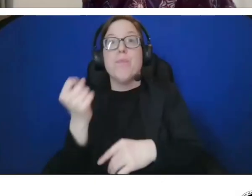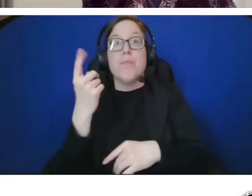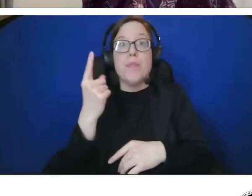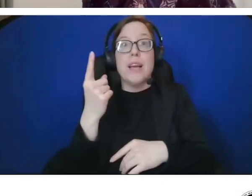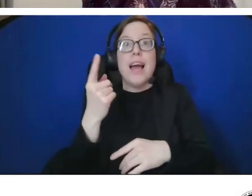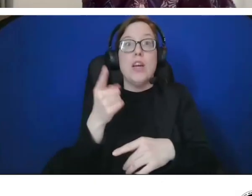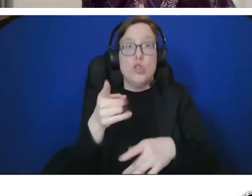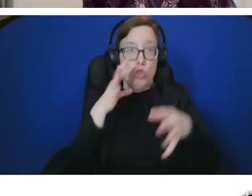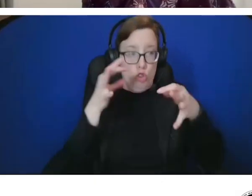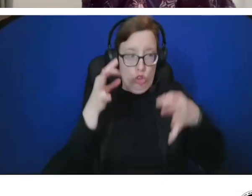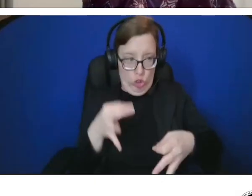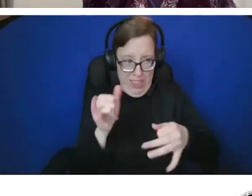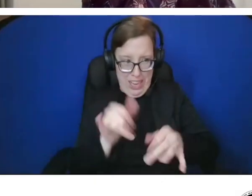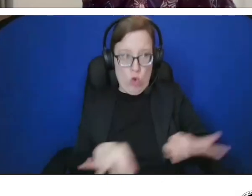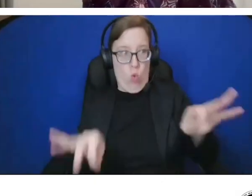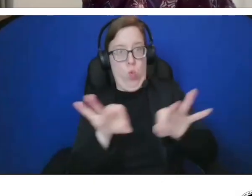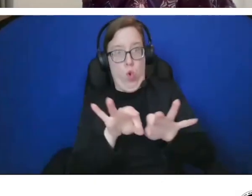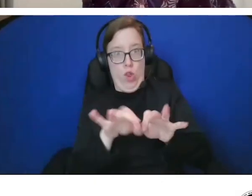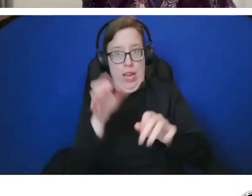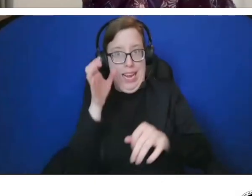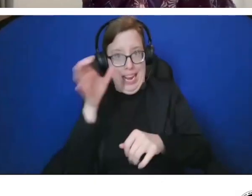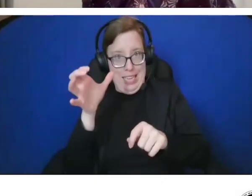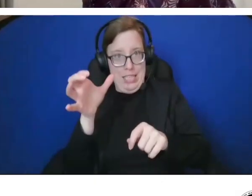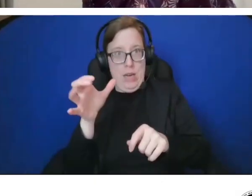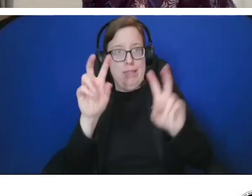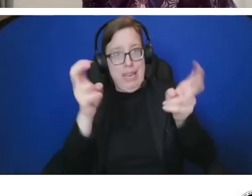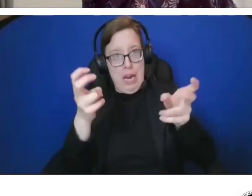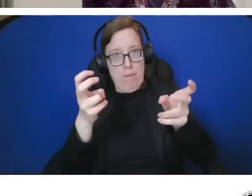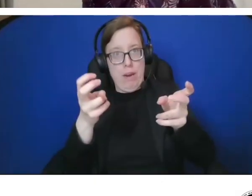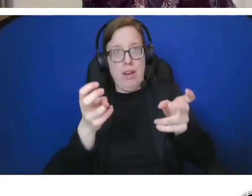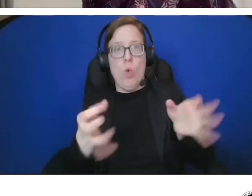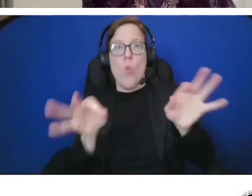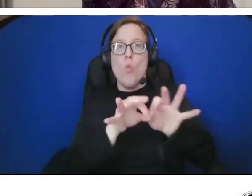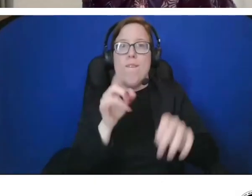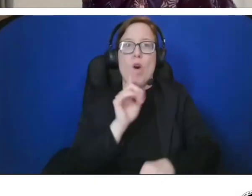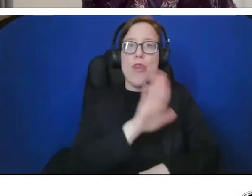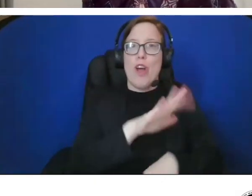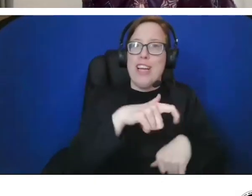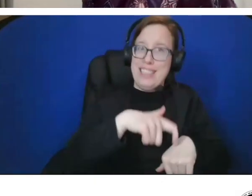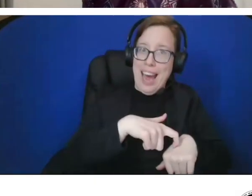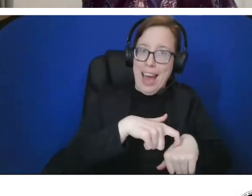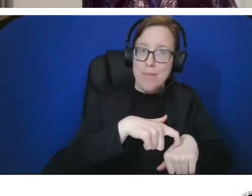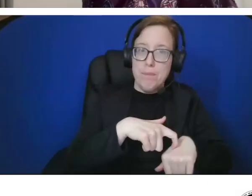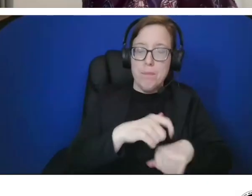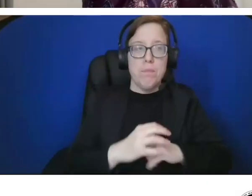after you've determined that it's a worthwhile thing to do, a worthwhile use of the child's time.